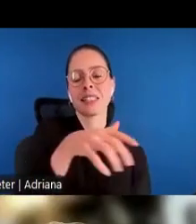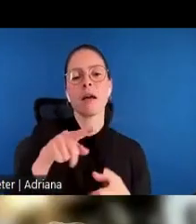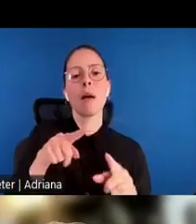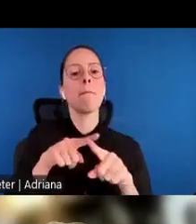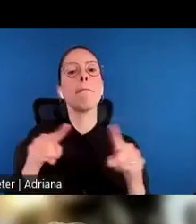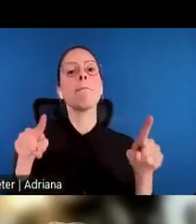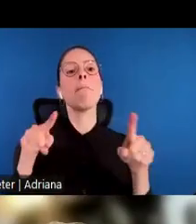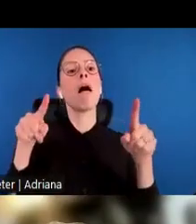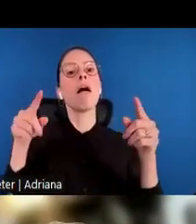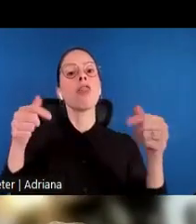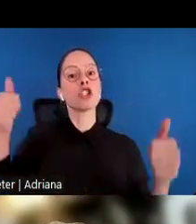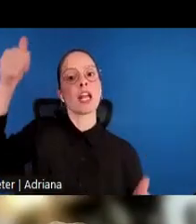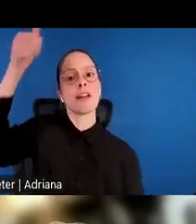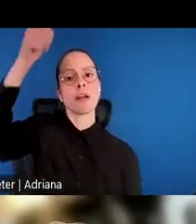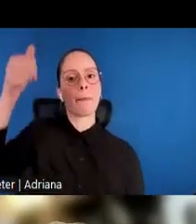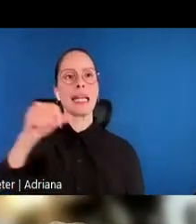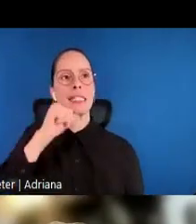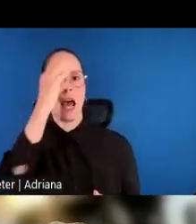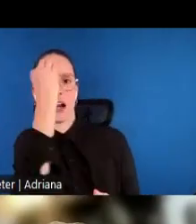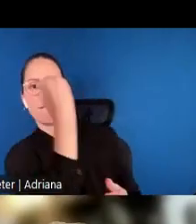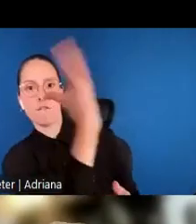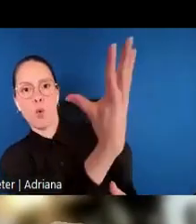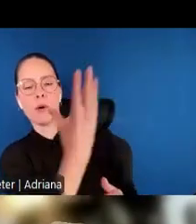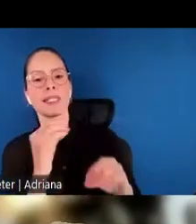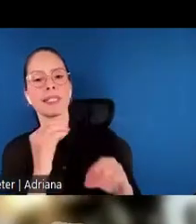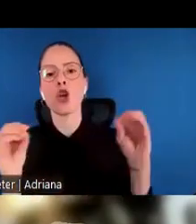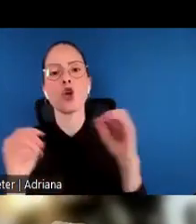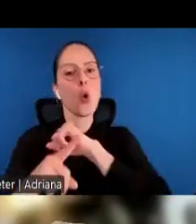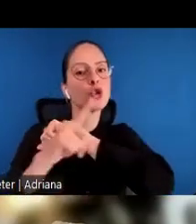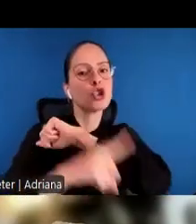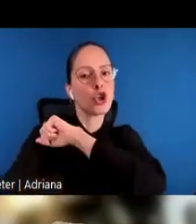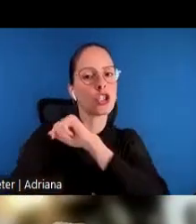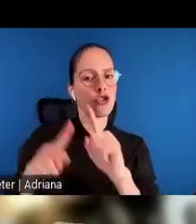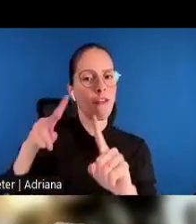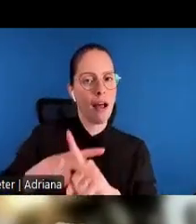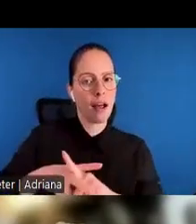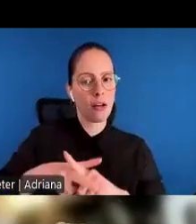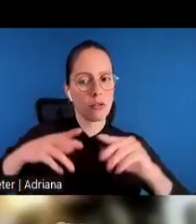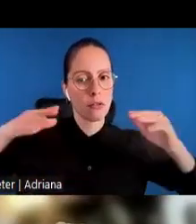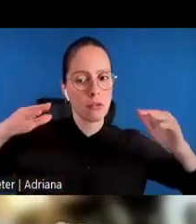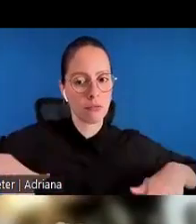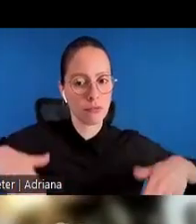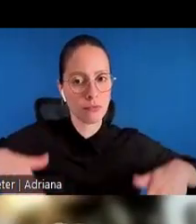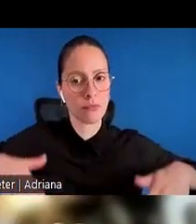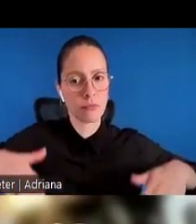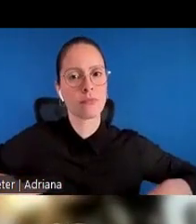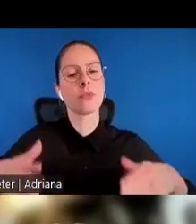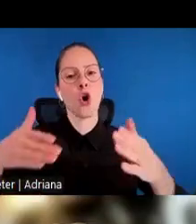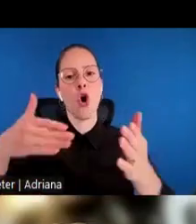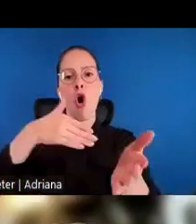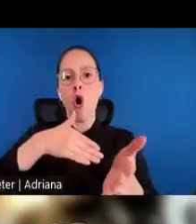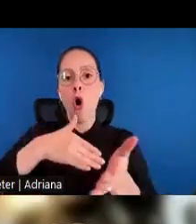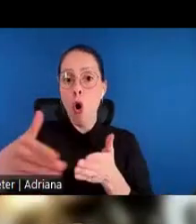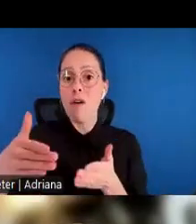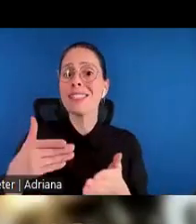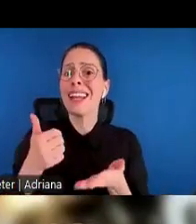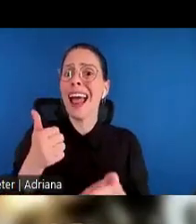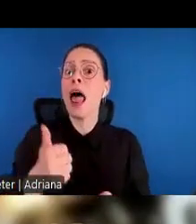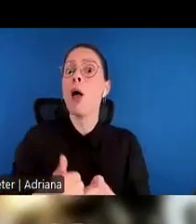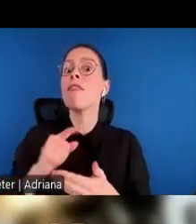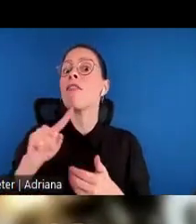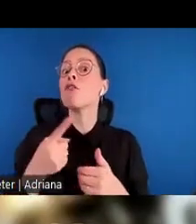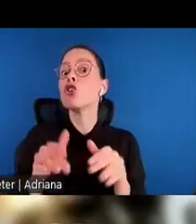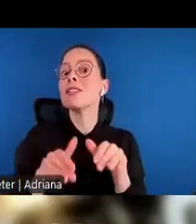informed of the crime, and no charges are filed. This is often a helpful first step for